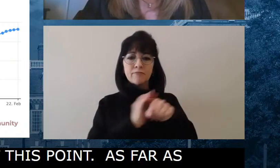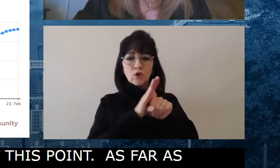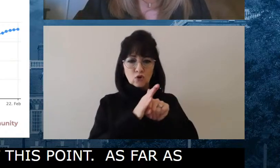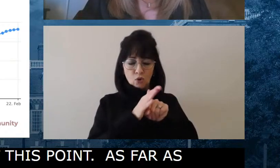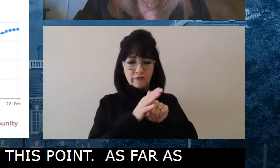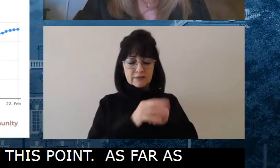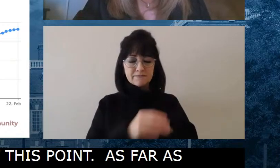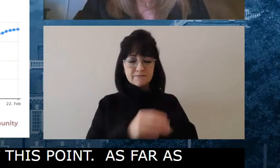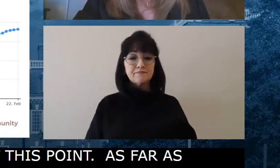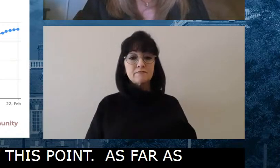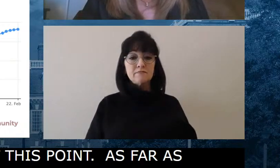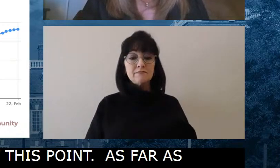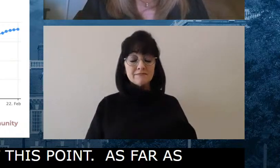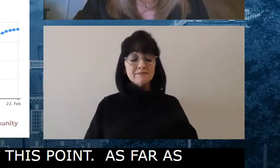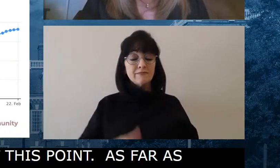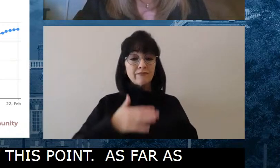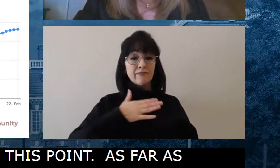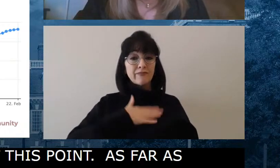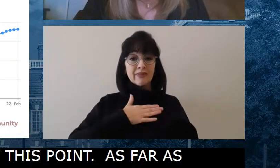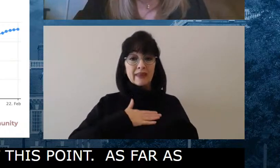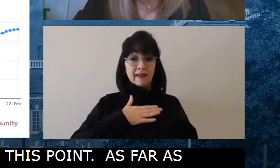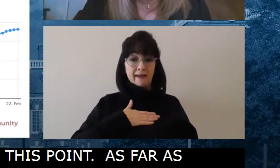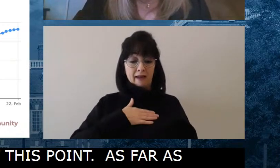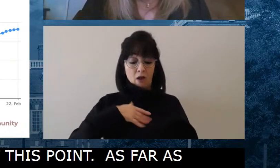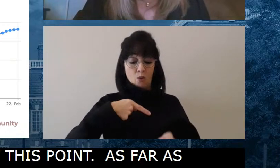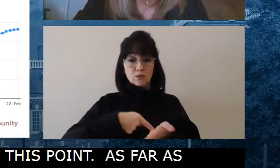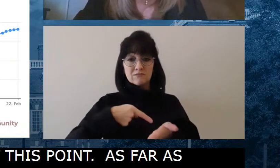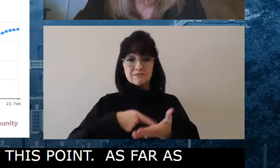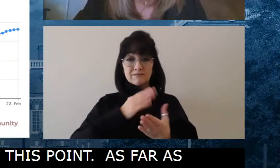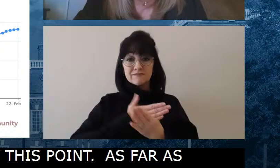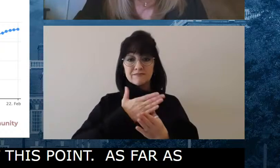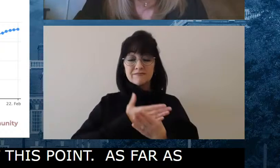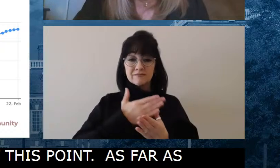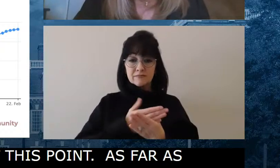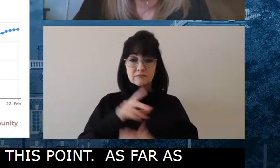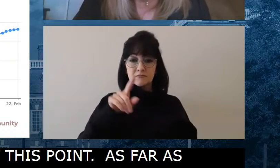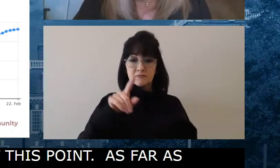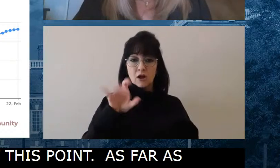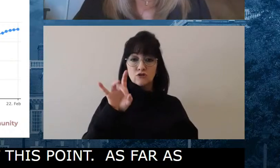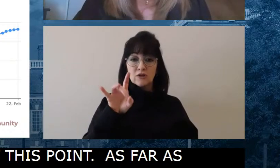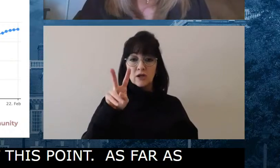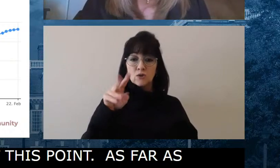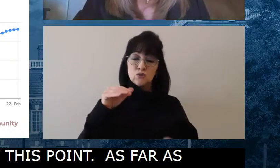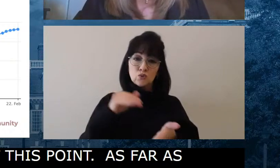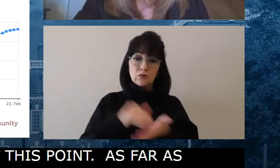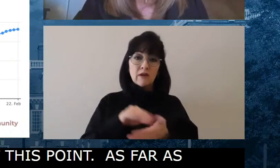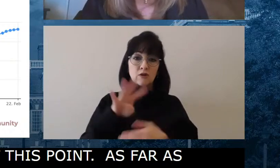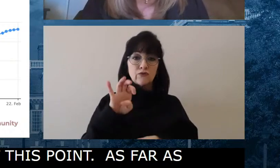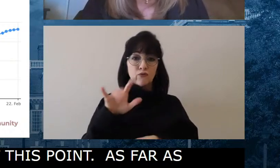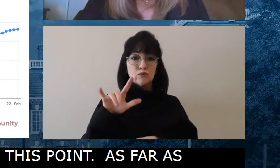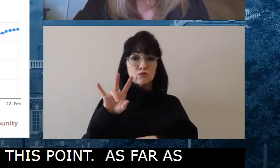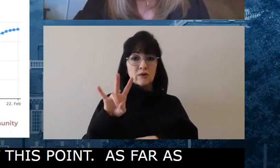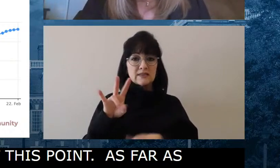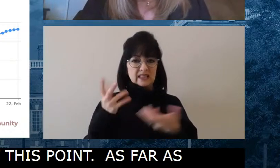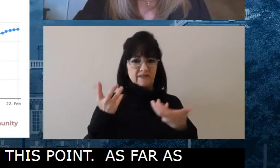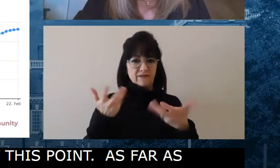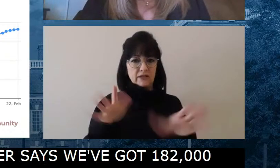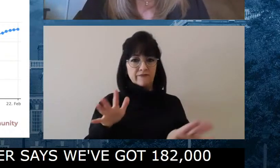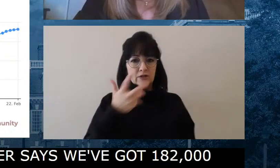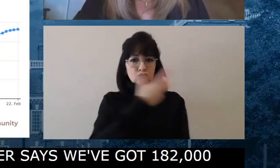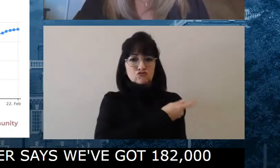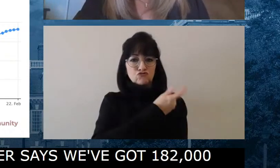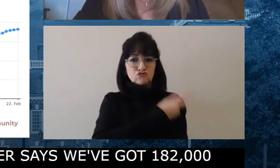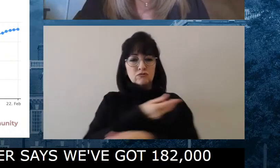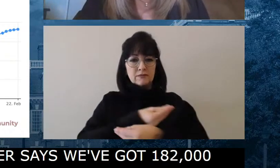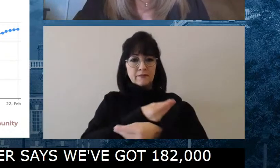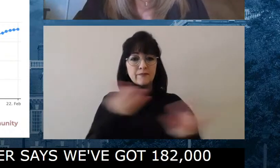got 182,000 doses administered. And as of yesterday morning, the breakdown for that